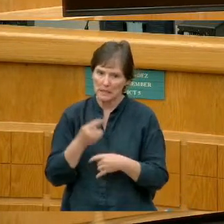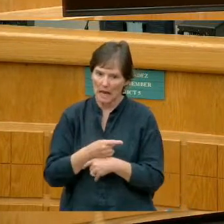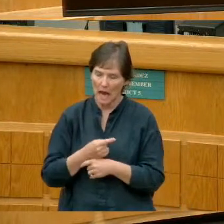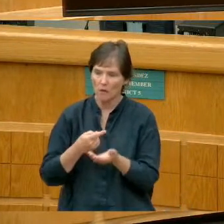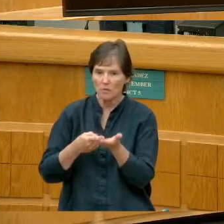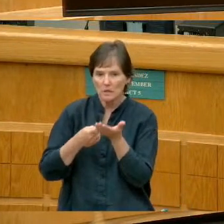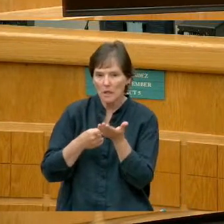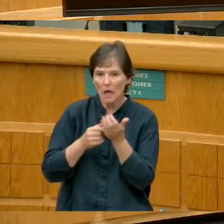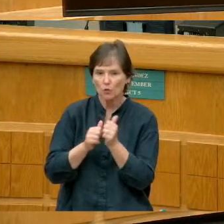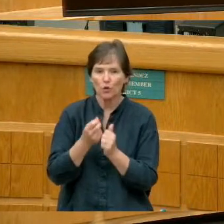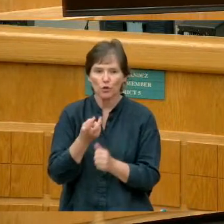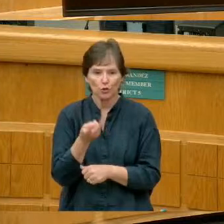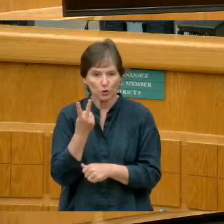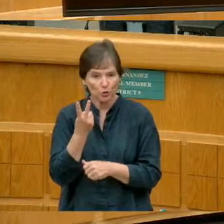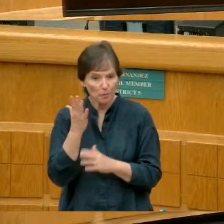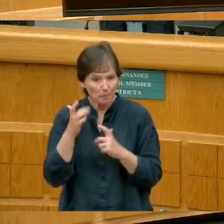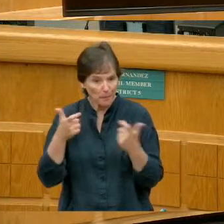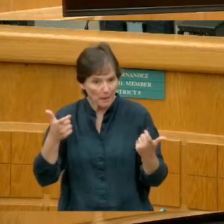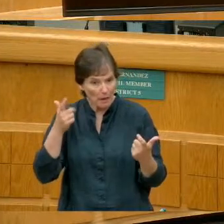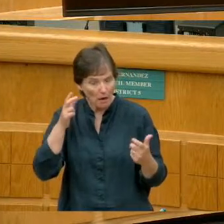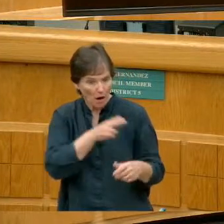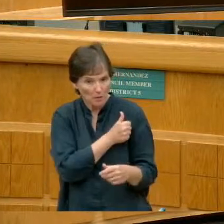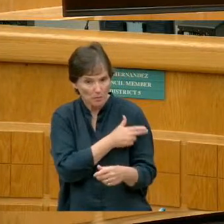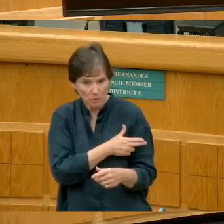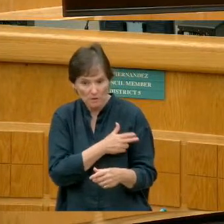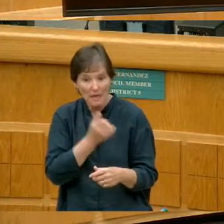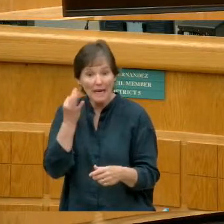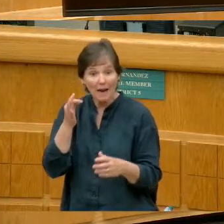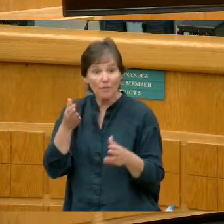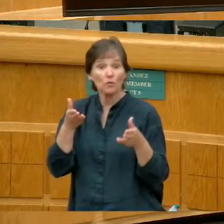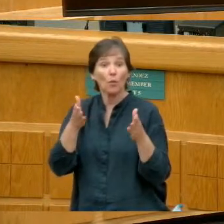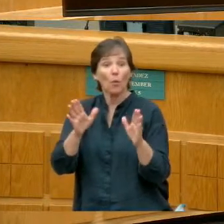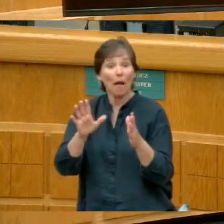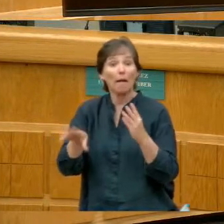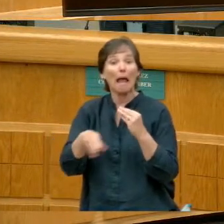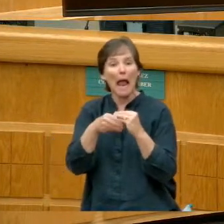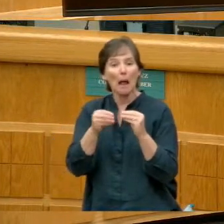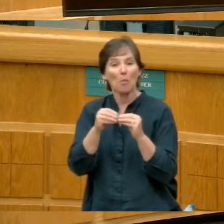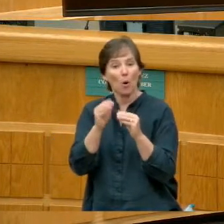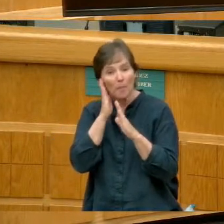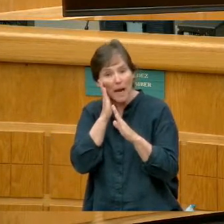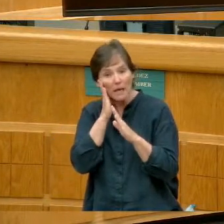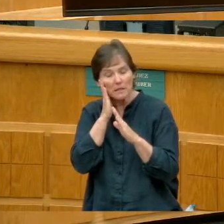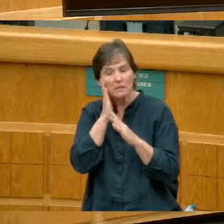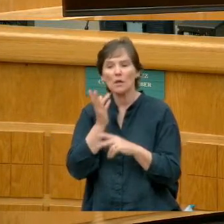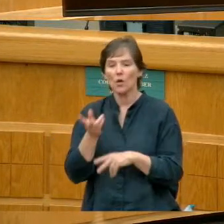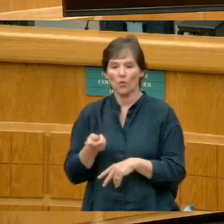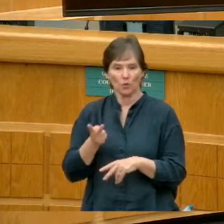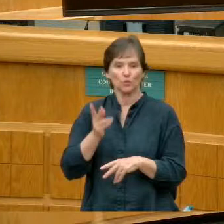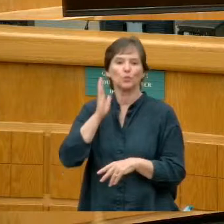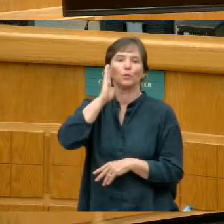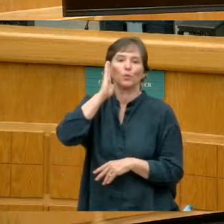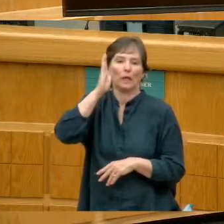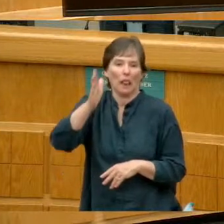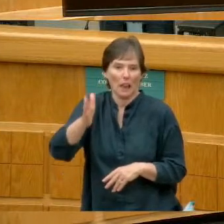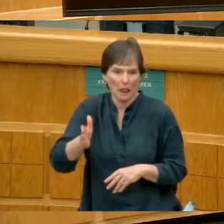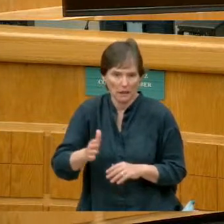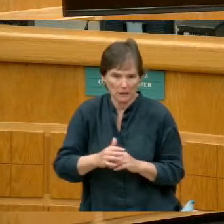two major hospitals, they are going to do it. So, there is a lot